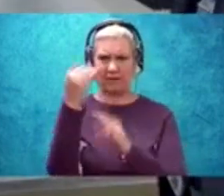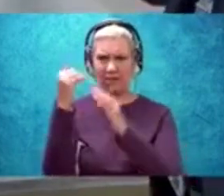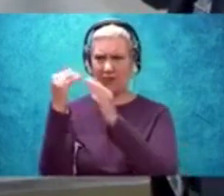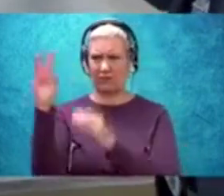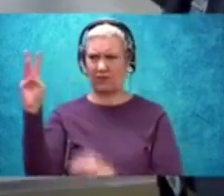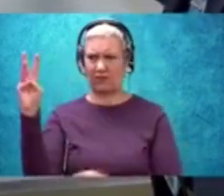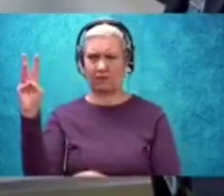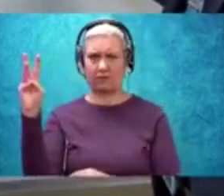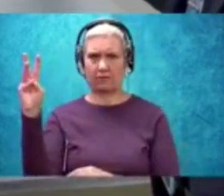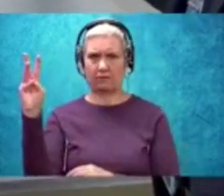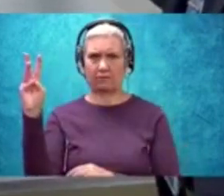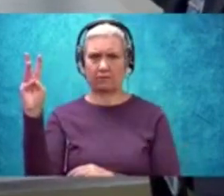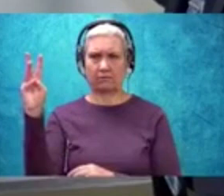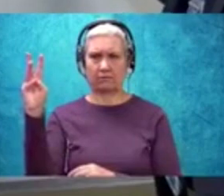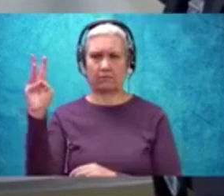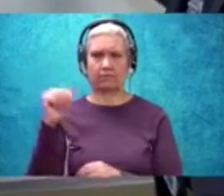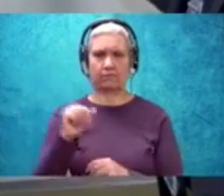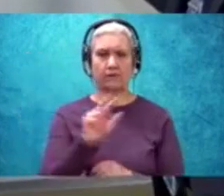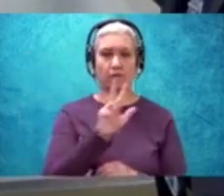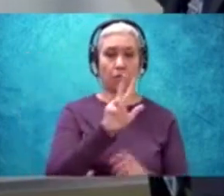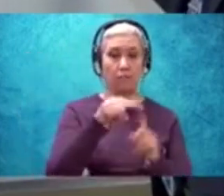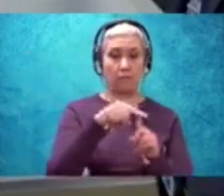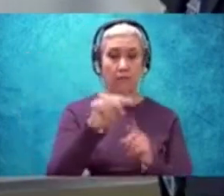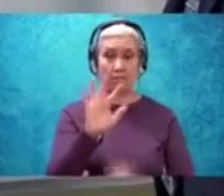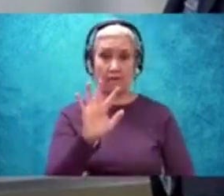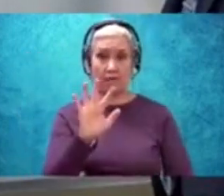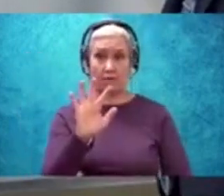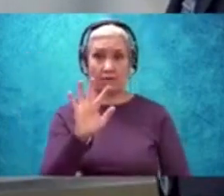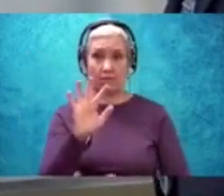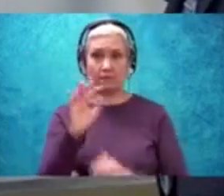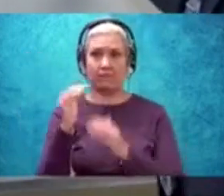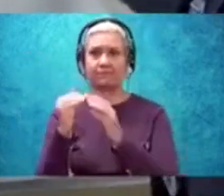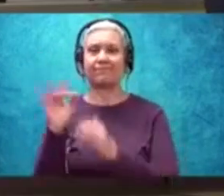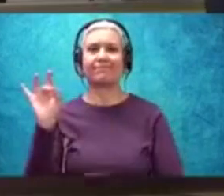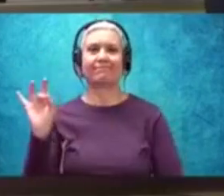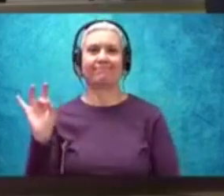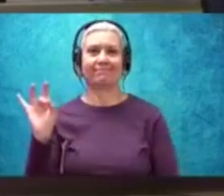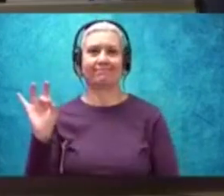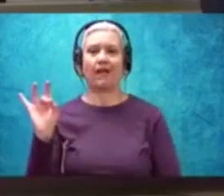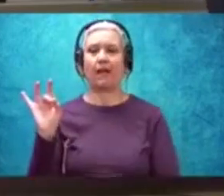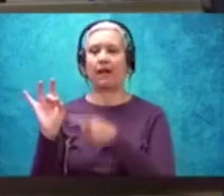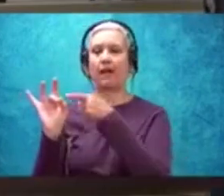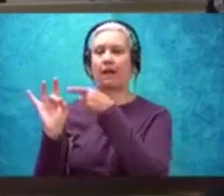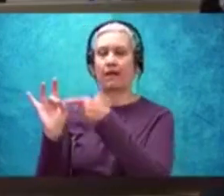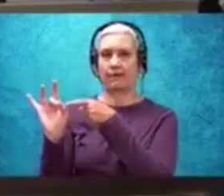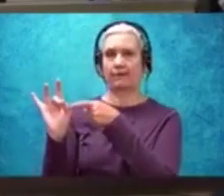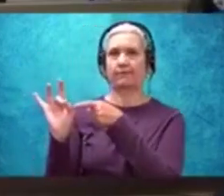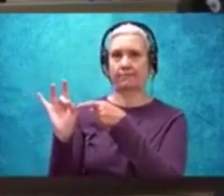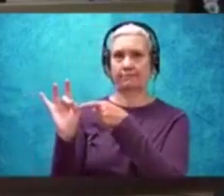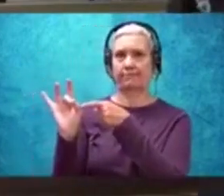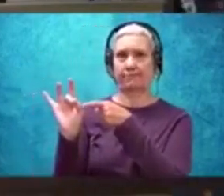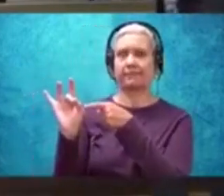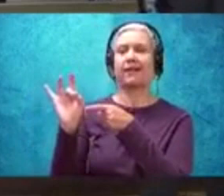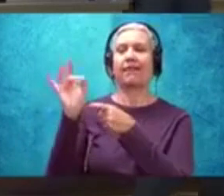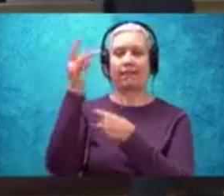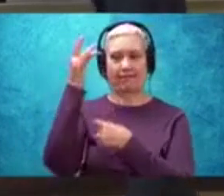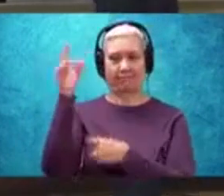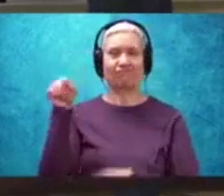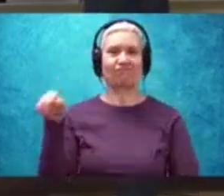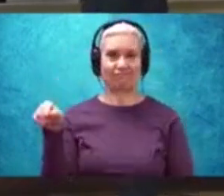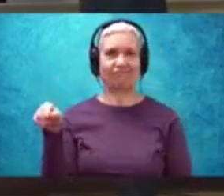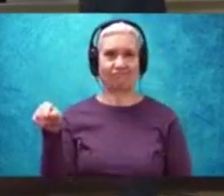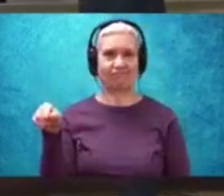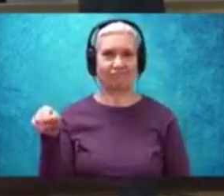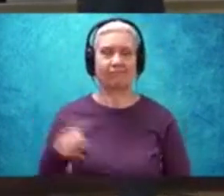16. 3 plus 5 is equal to 8, and that right there is what we're interested in.